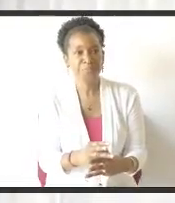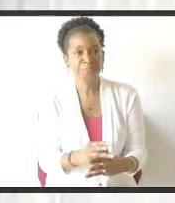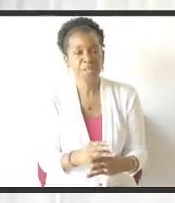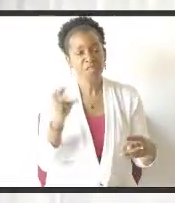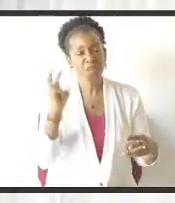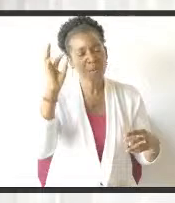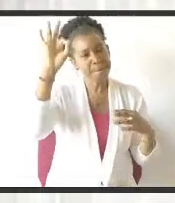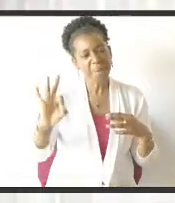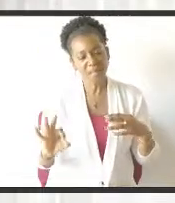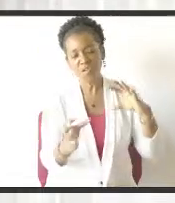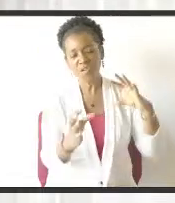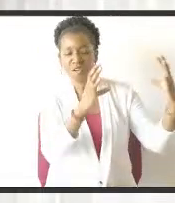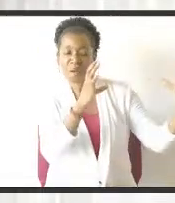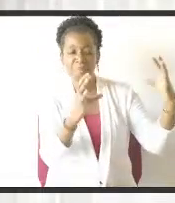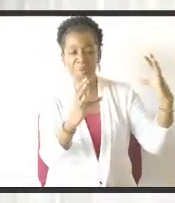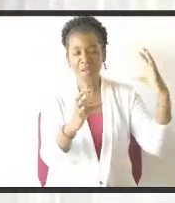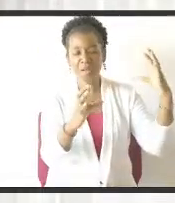last.